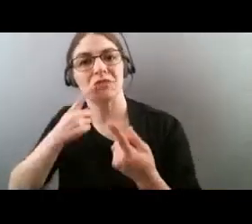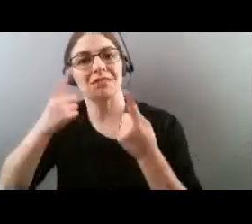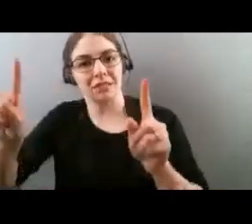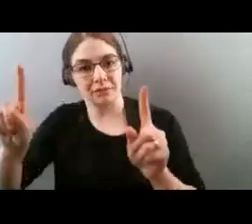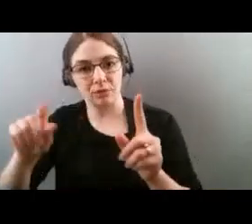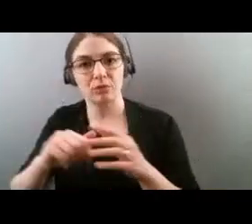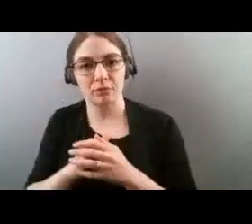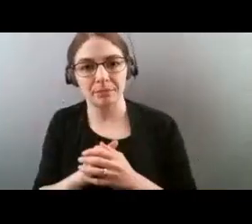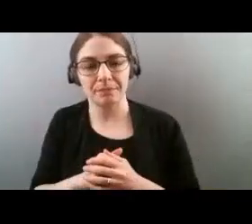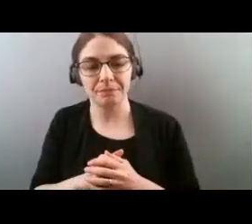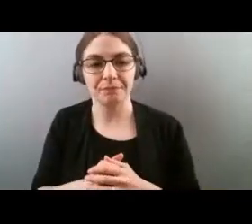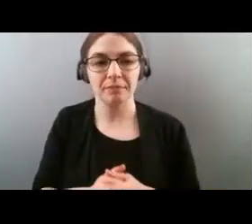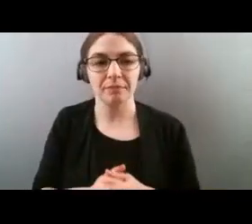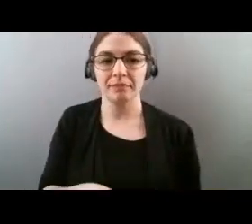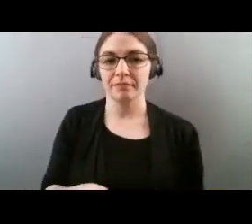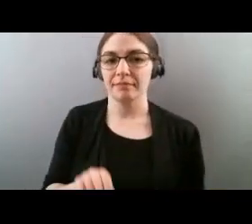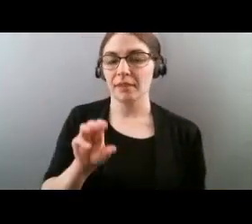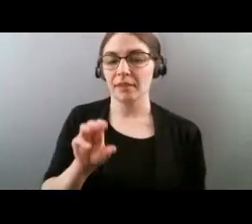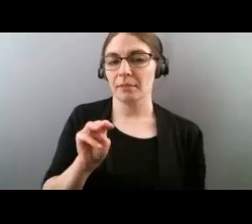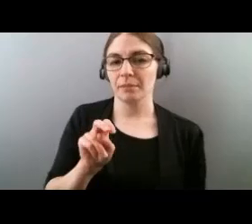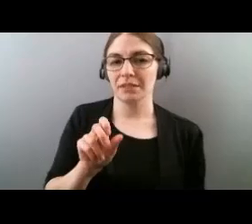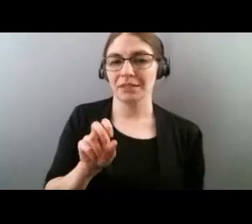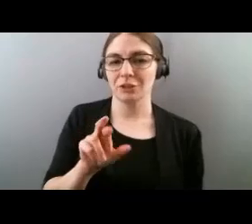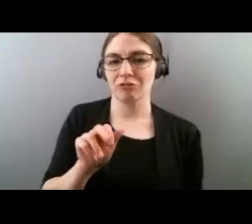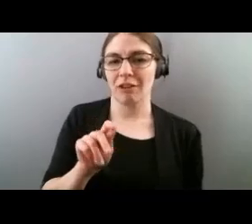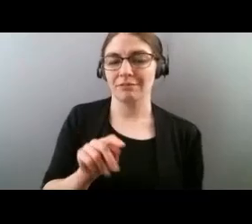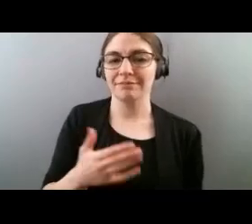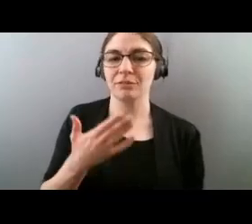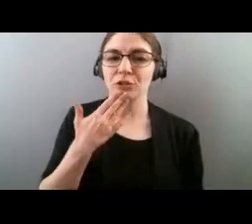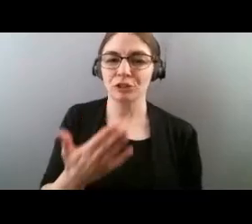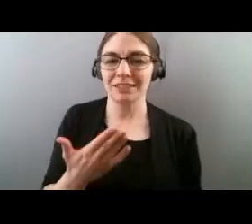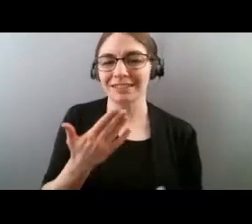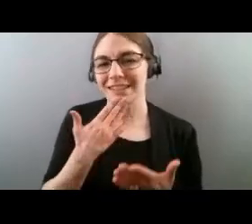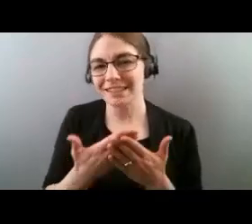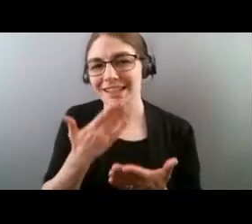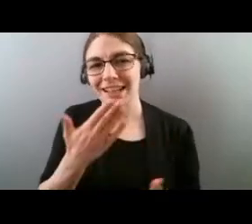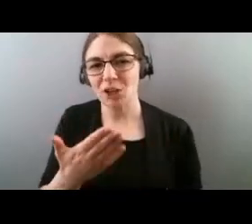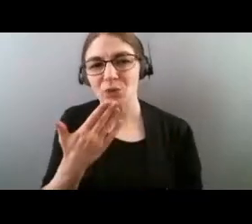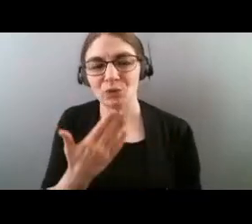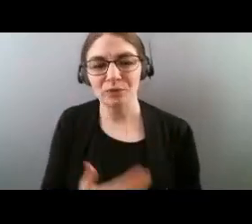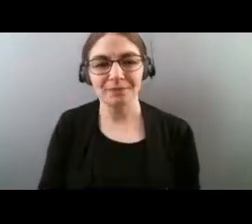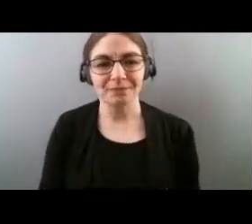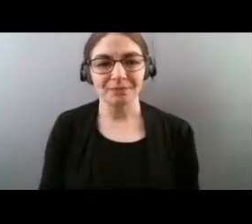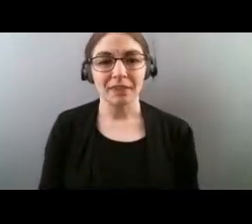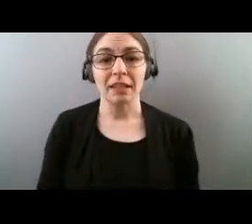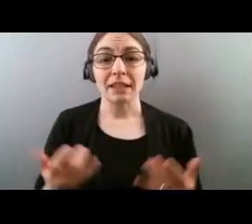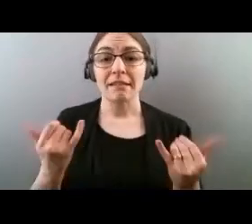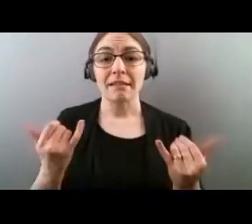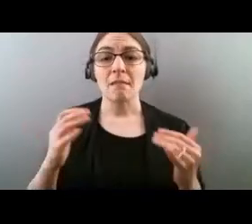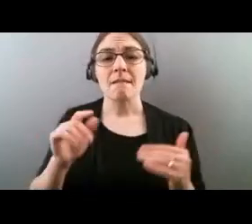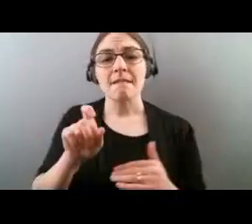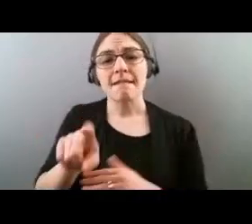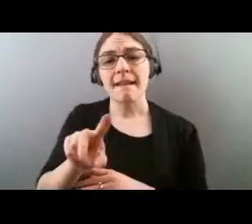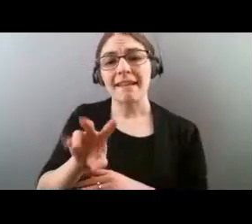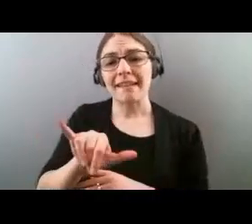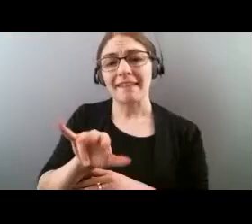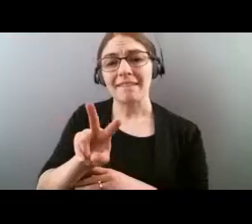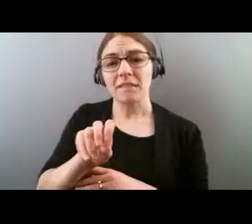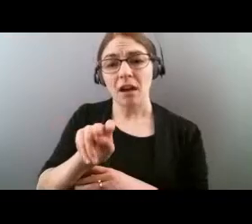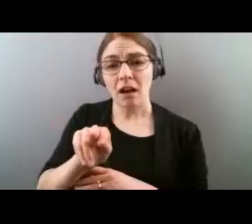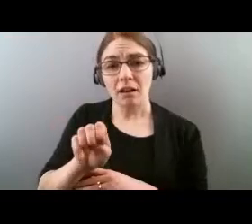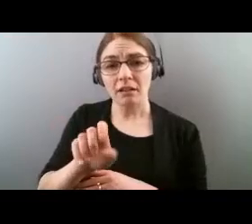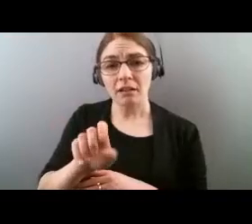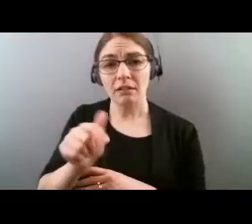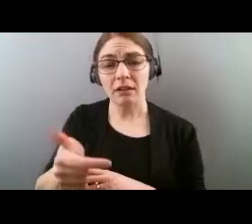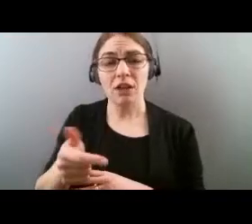Yeah, very good. Thank you. How about Yvonne? Do you find